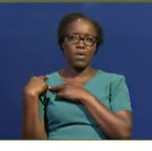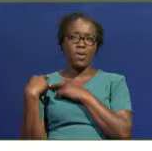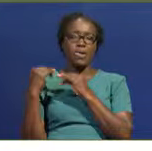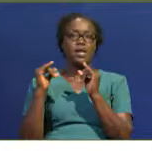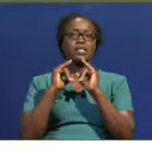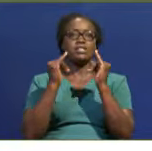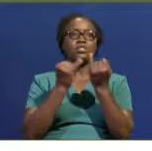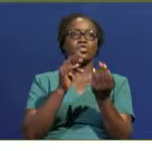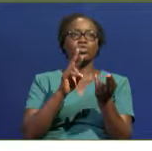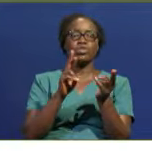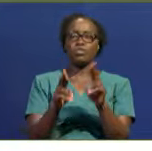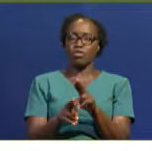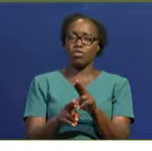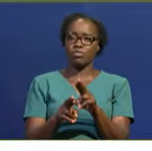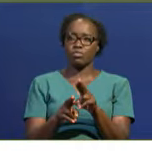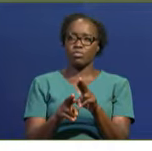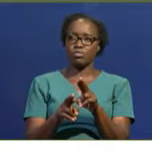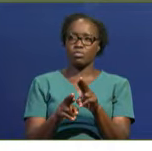Institutional reform.